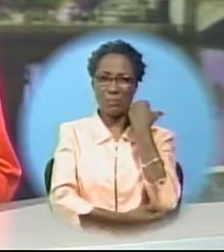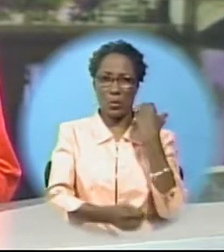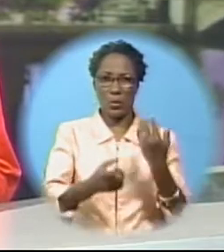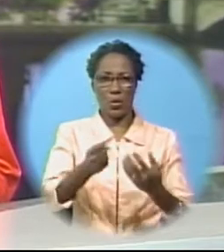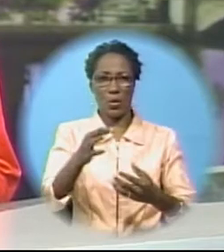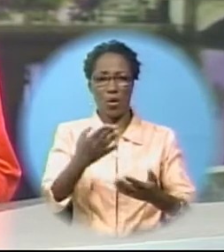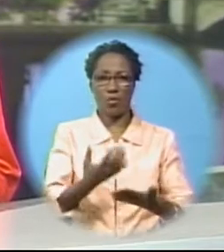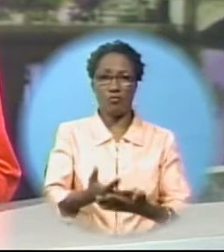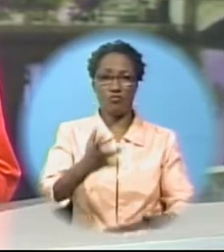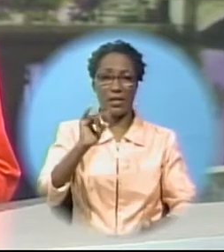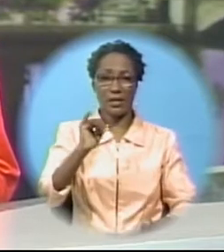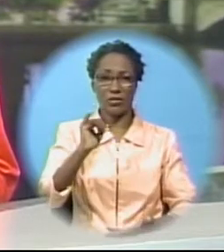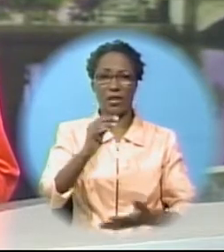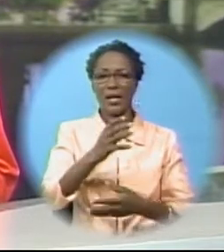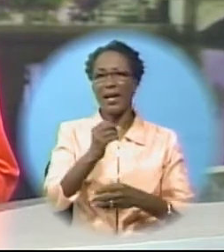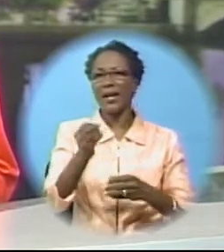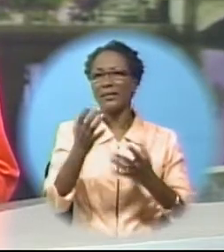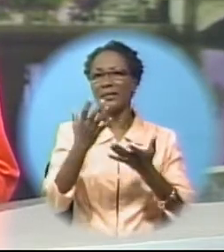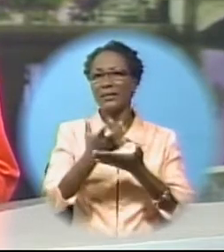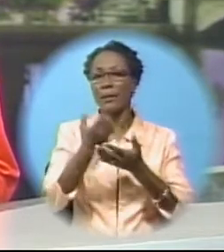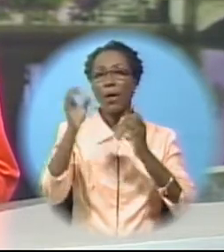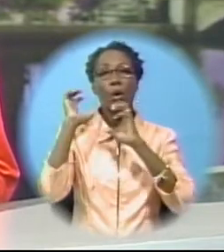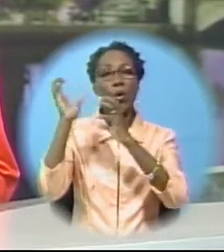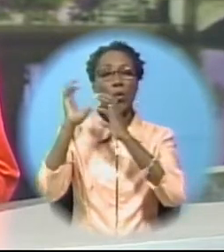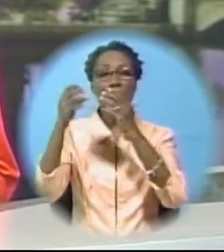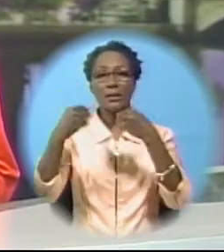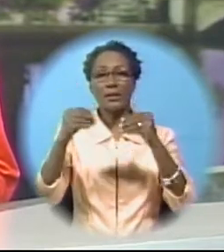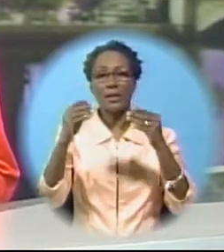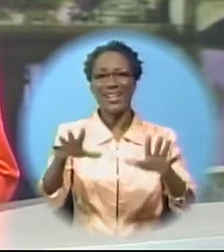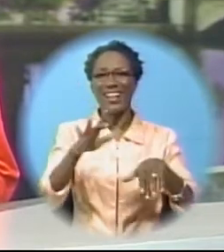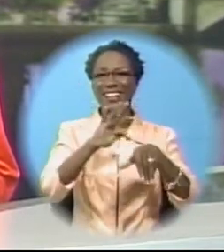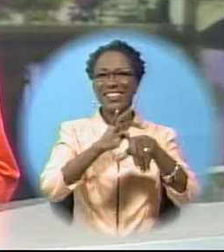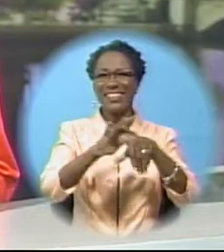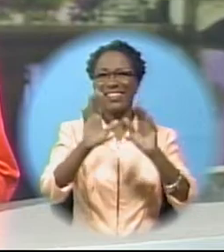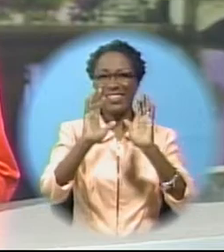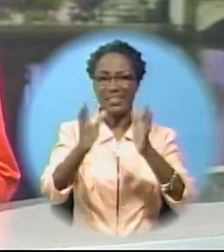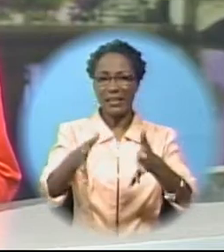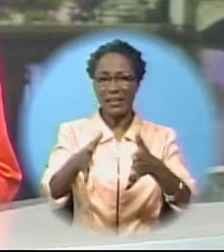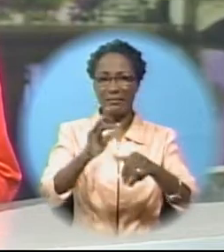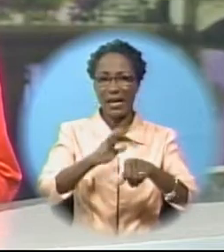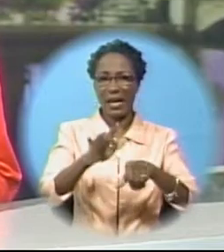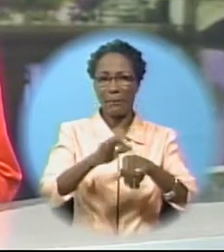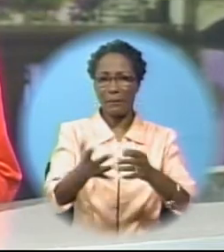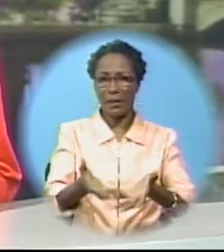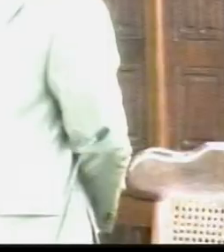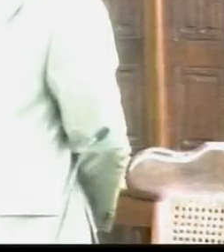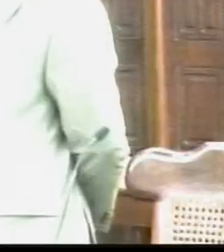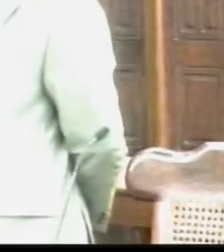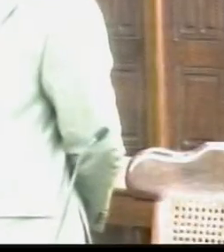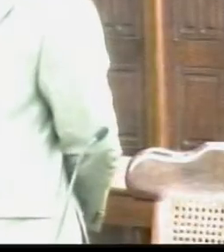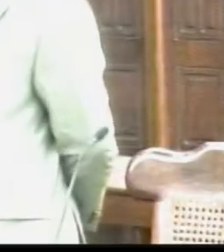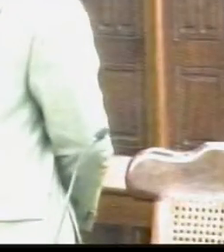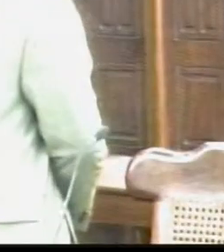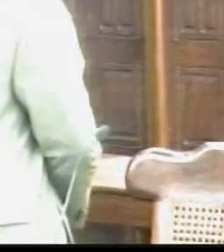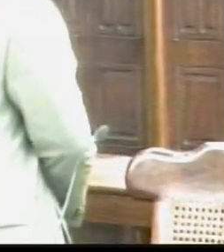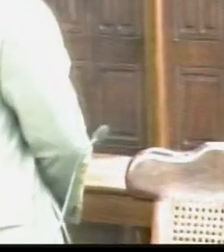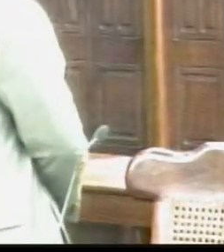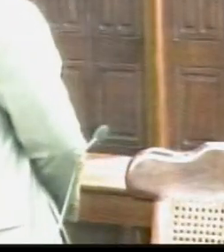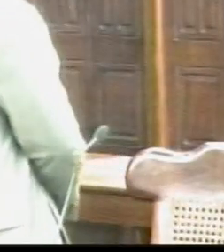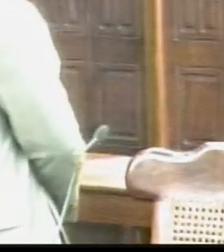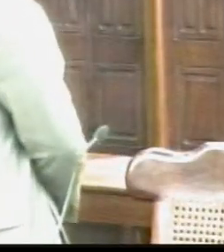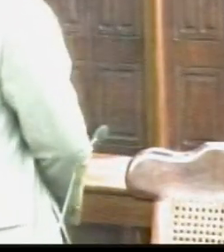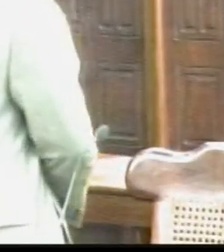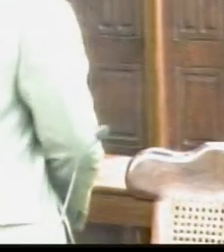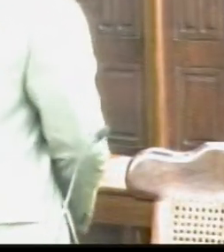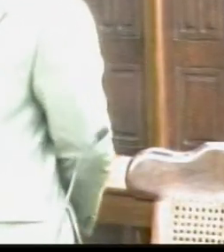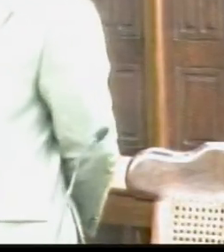also chastised some coconut vendors who leave empty husks and shells along the highway. I fail to see how